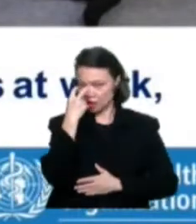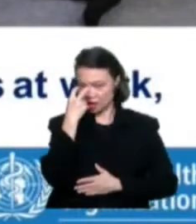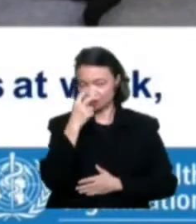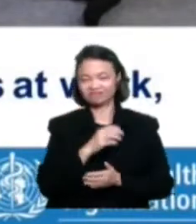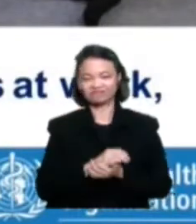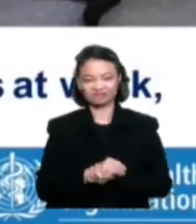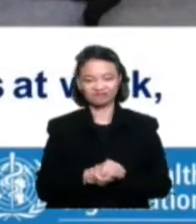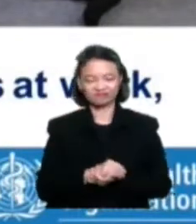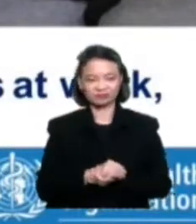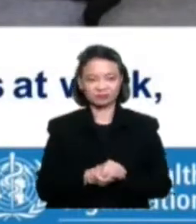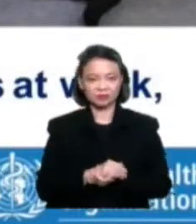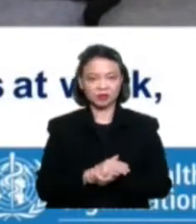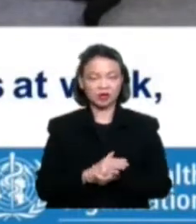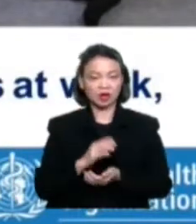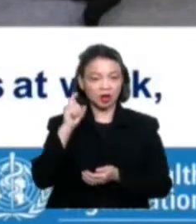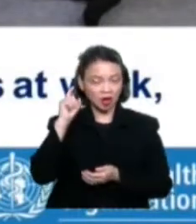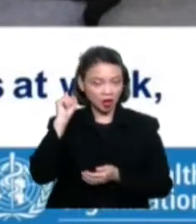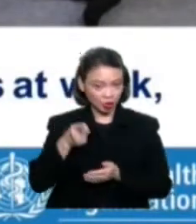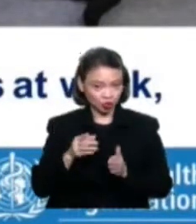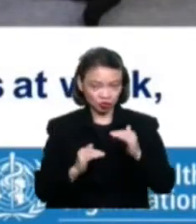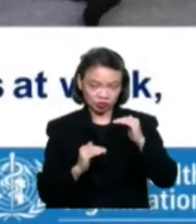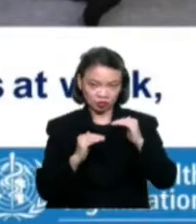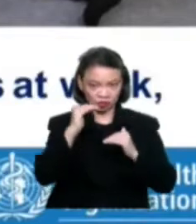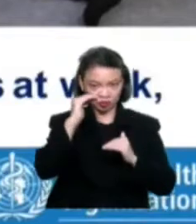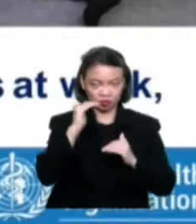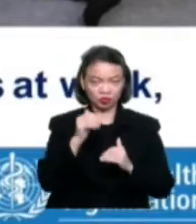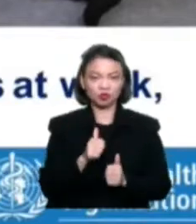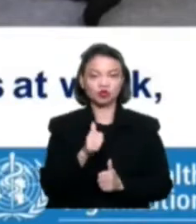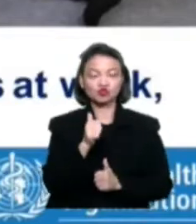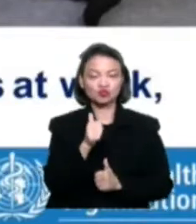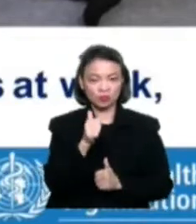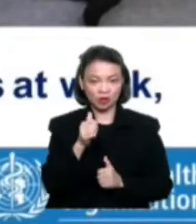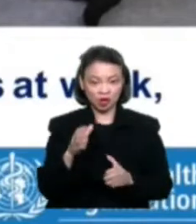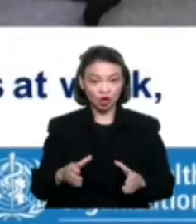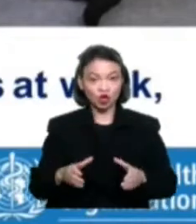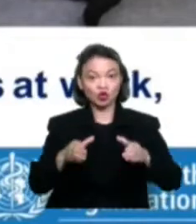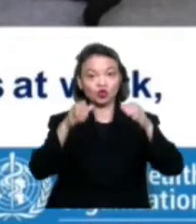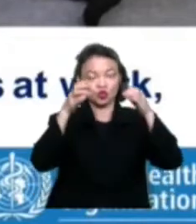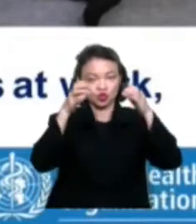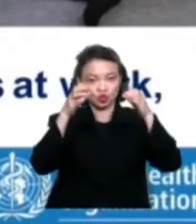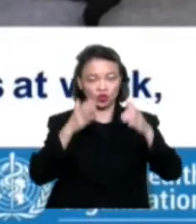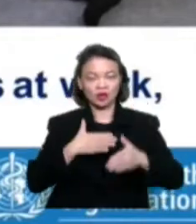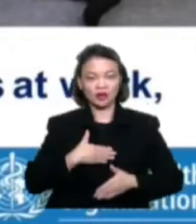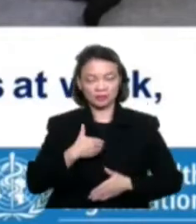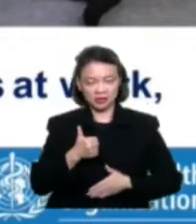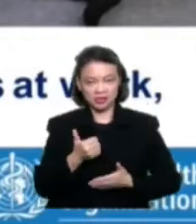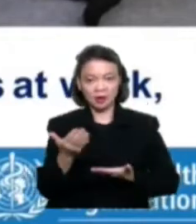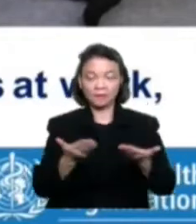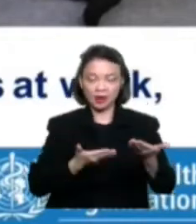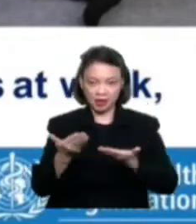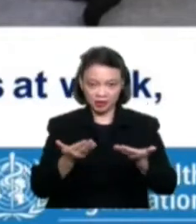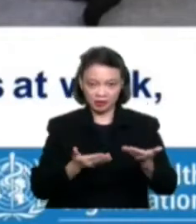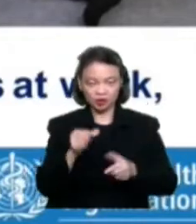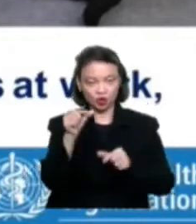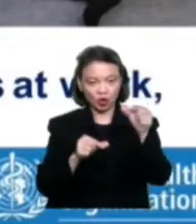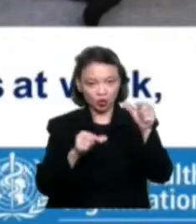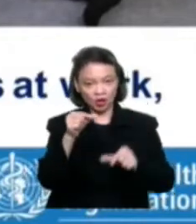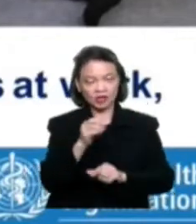who have a disability. And I'm telling this from our personal experience in my own office in Rasuna in